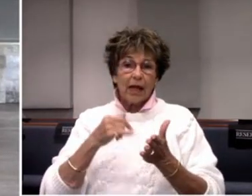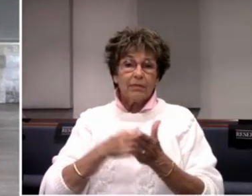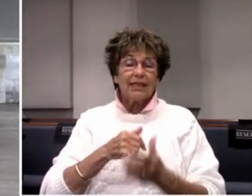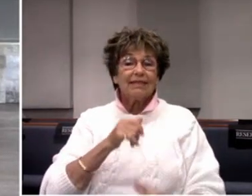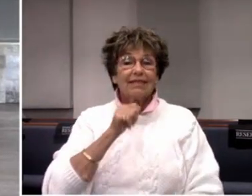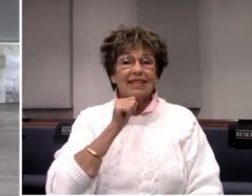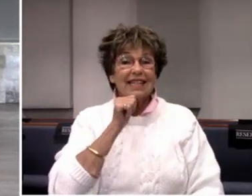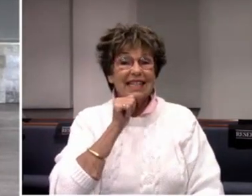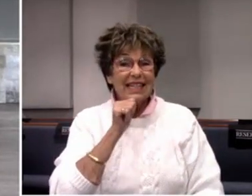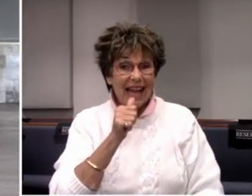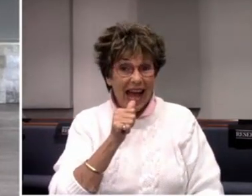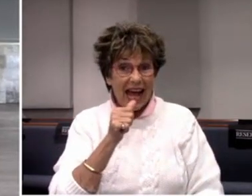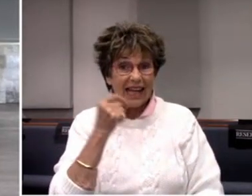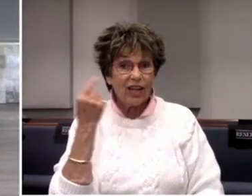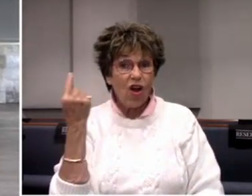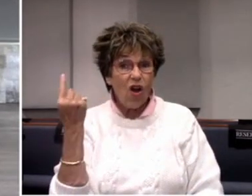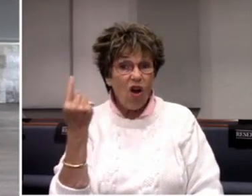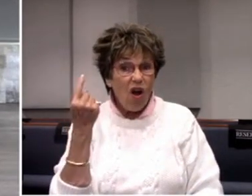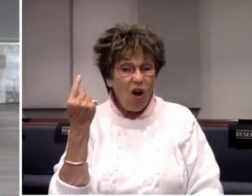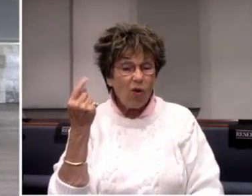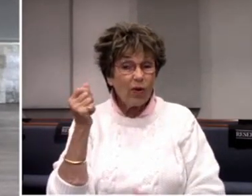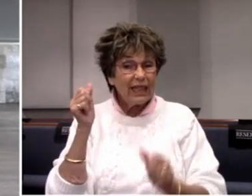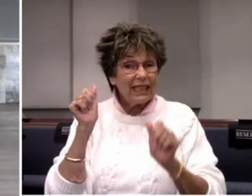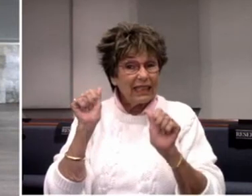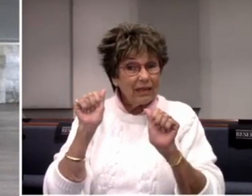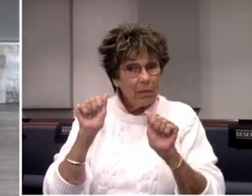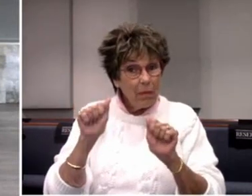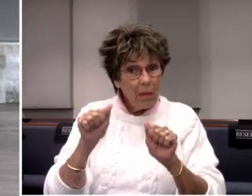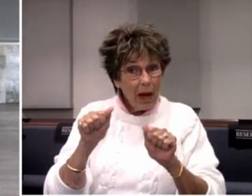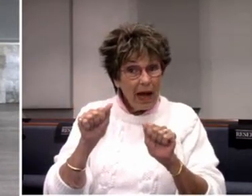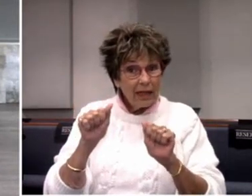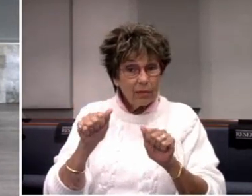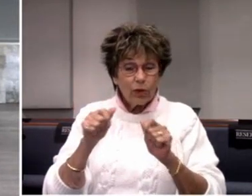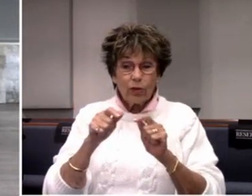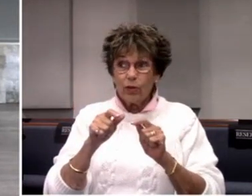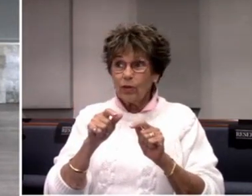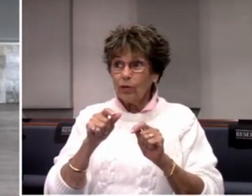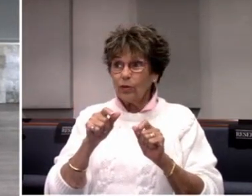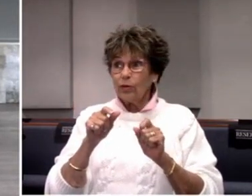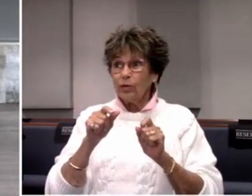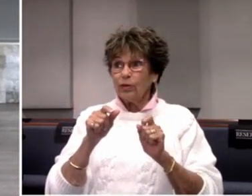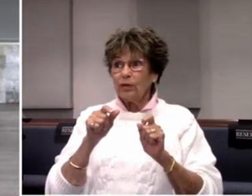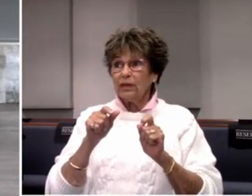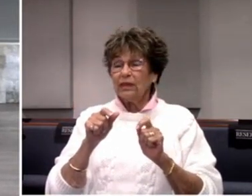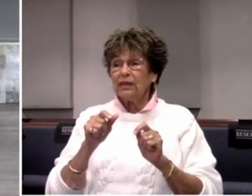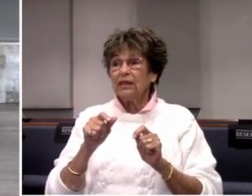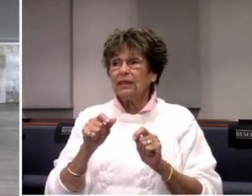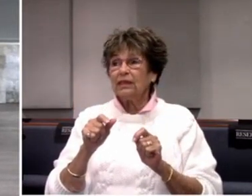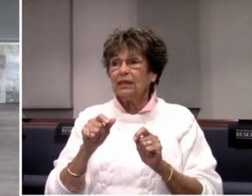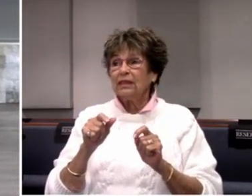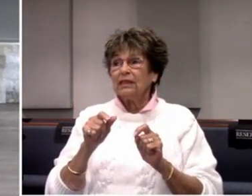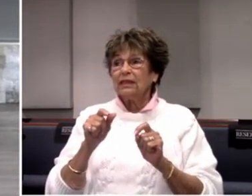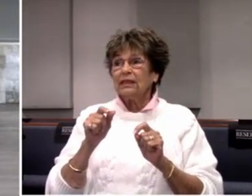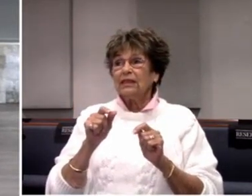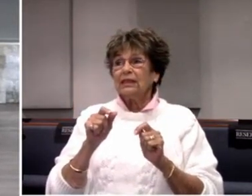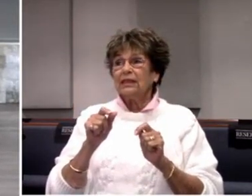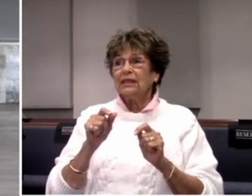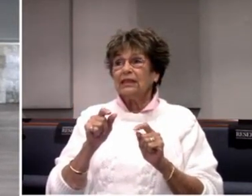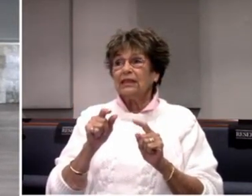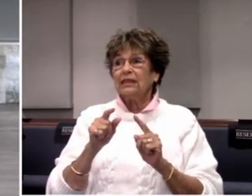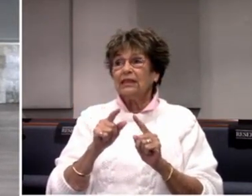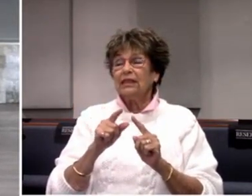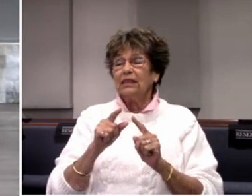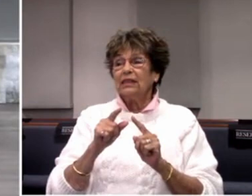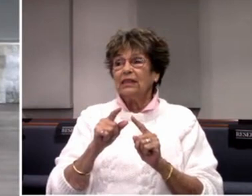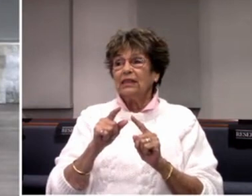possible to not have to deal with evil. Sometimes it's not always